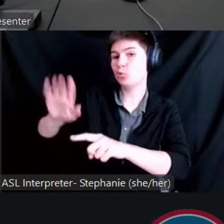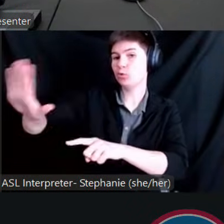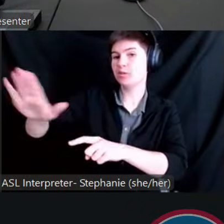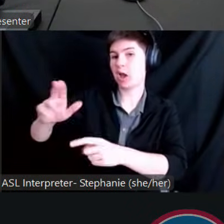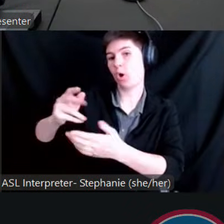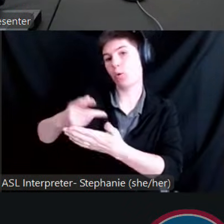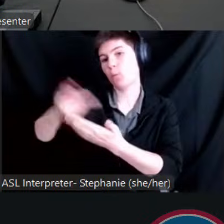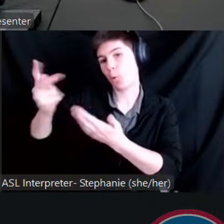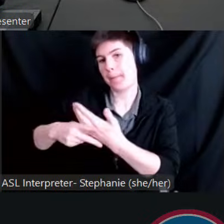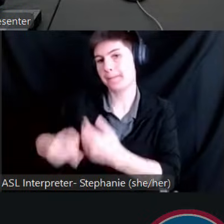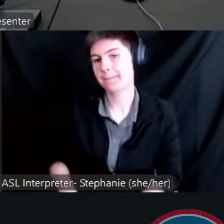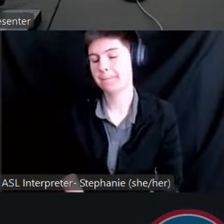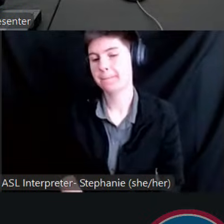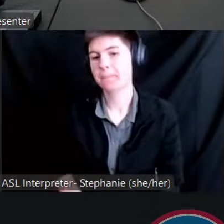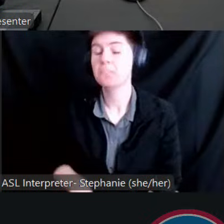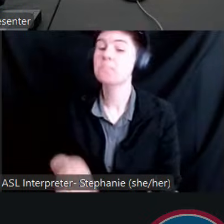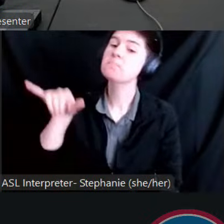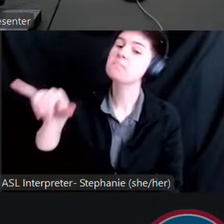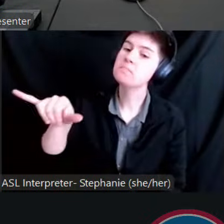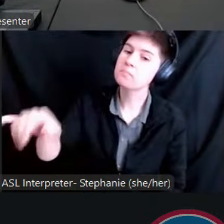Okay. So how,